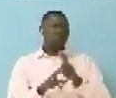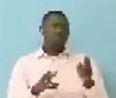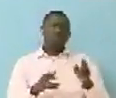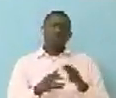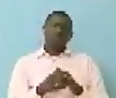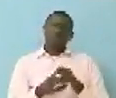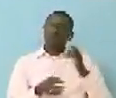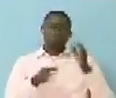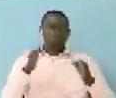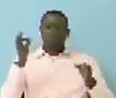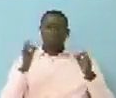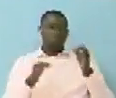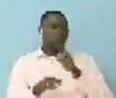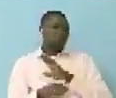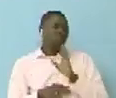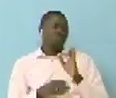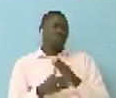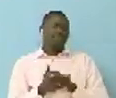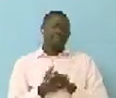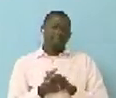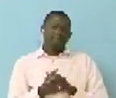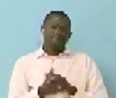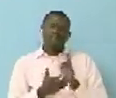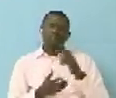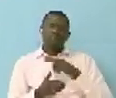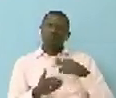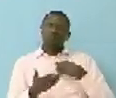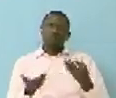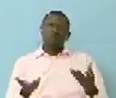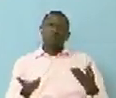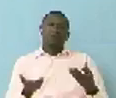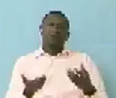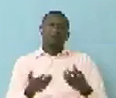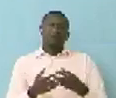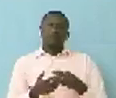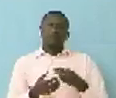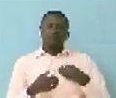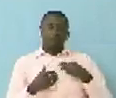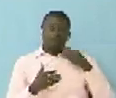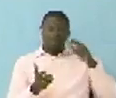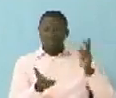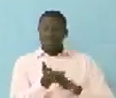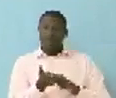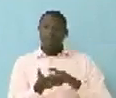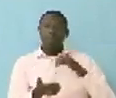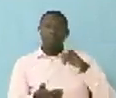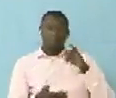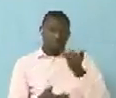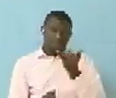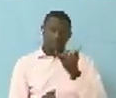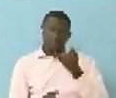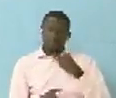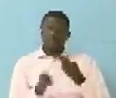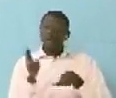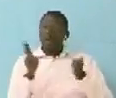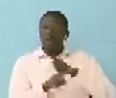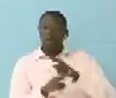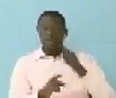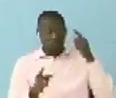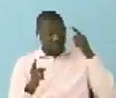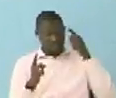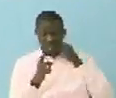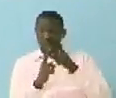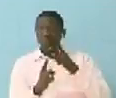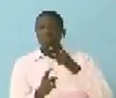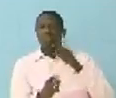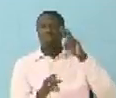What next do you need? I need confirmation from you. I have confirmed that, yes, I was reporting directly to Yaya Jammeh.